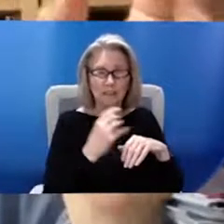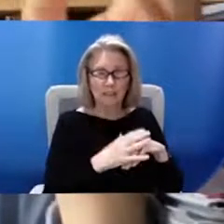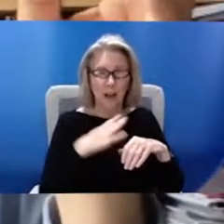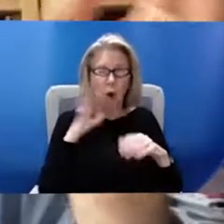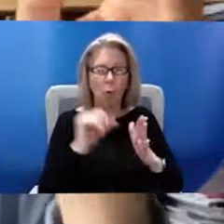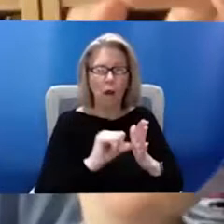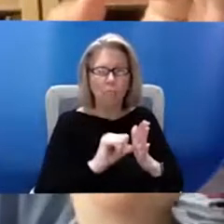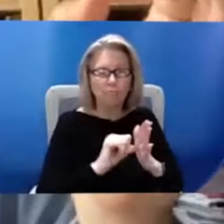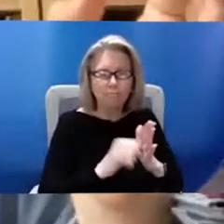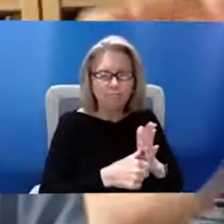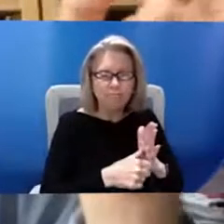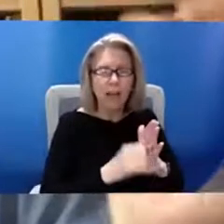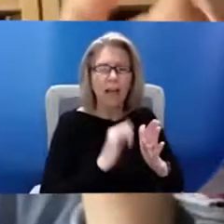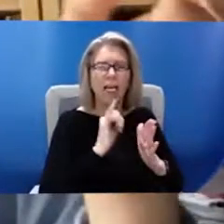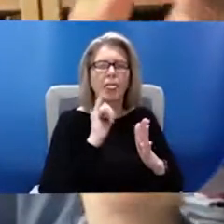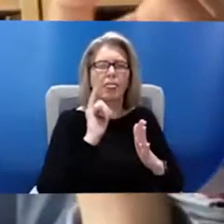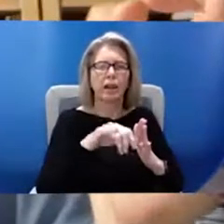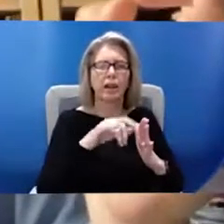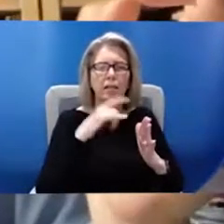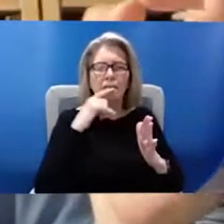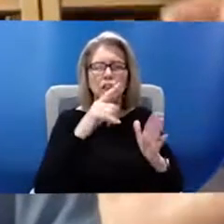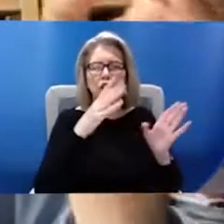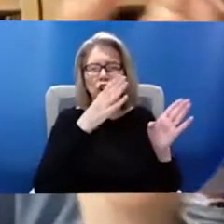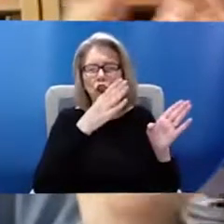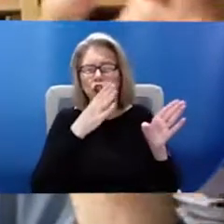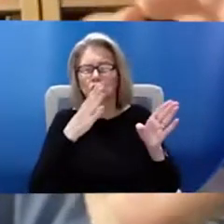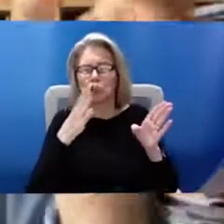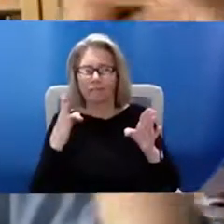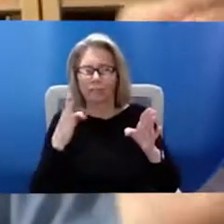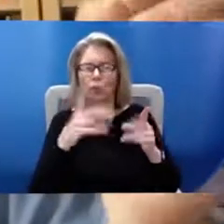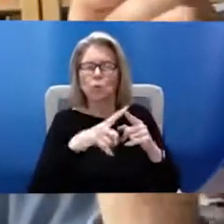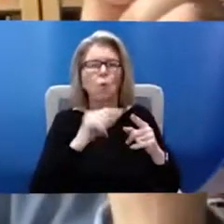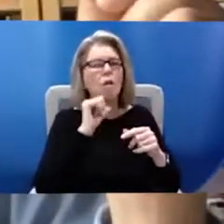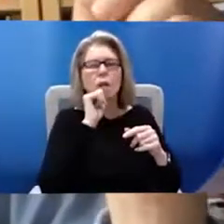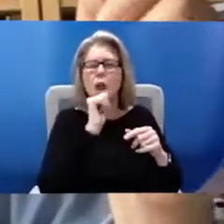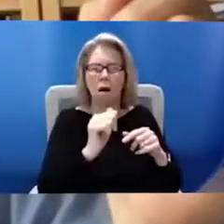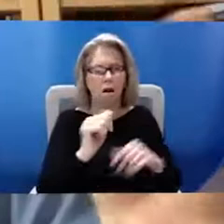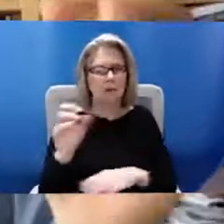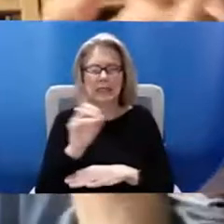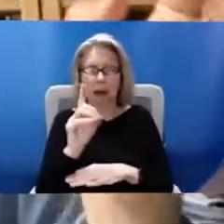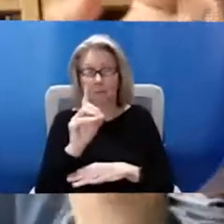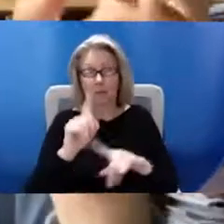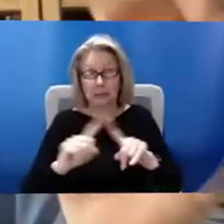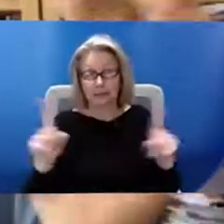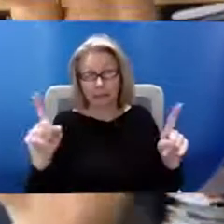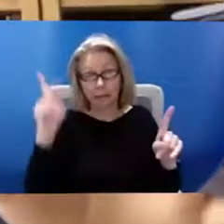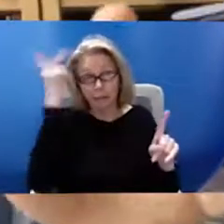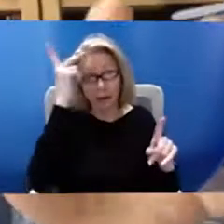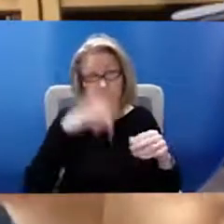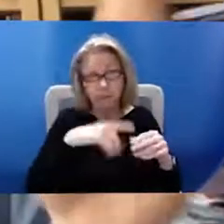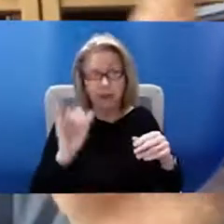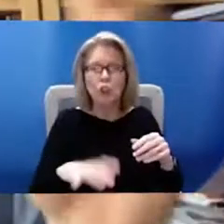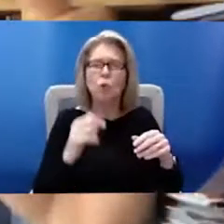she says, I will emphasize the epistemological shift to non-dominant difference. So to be able to